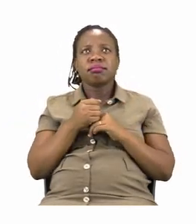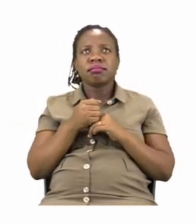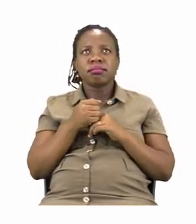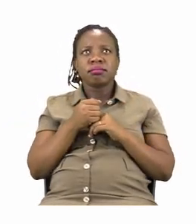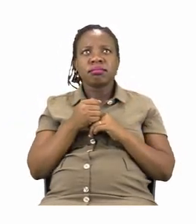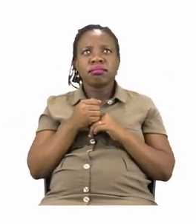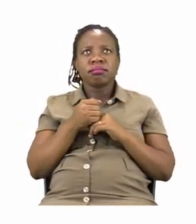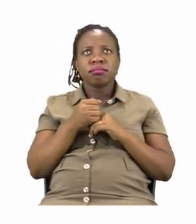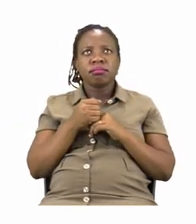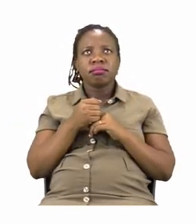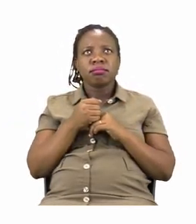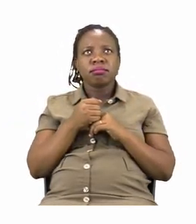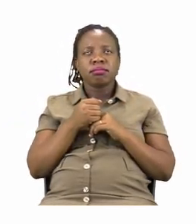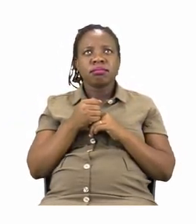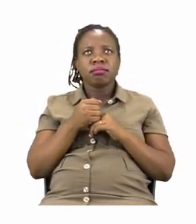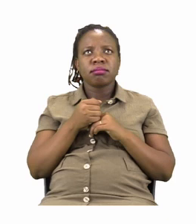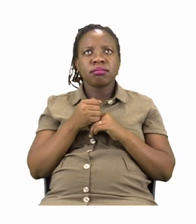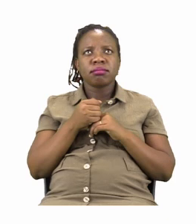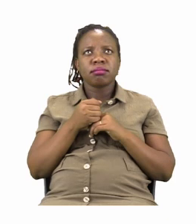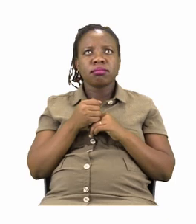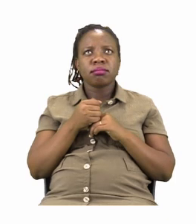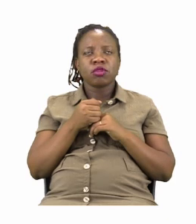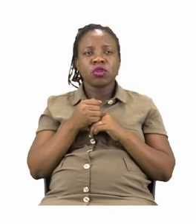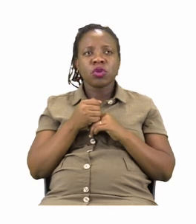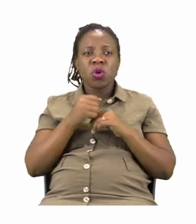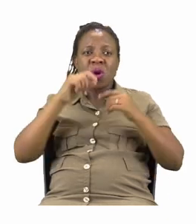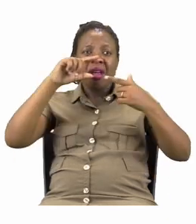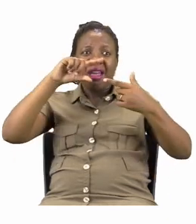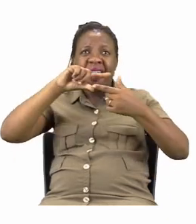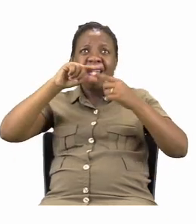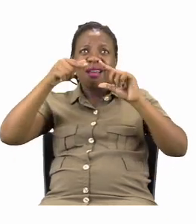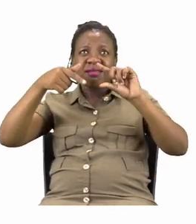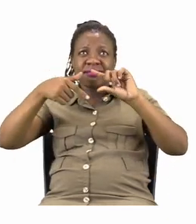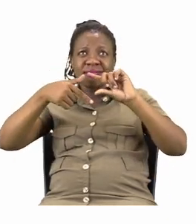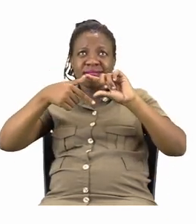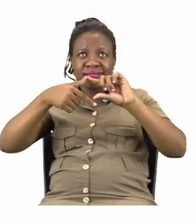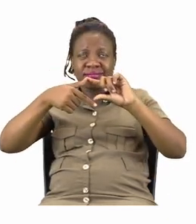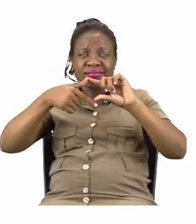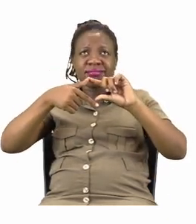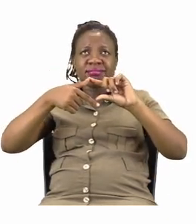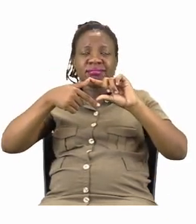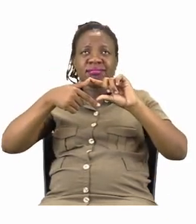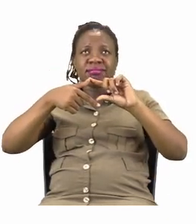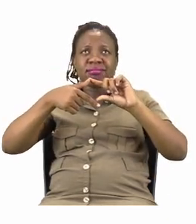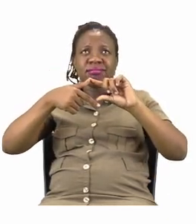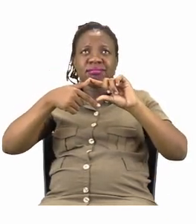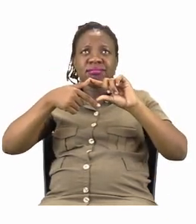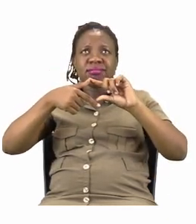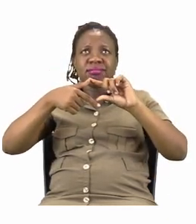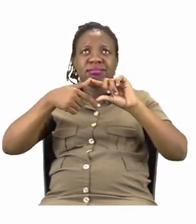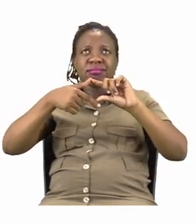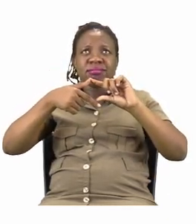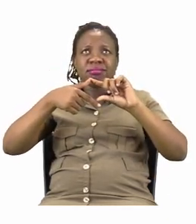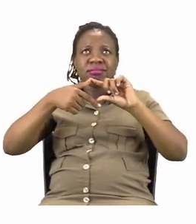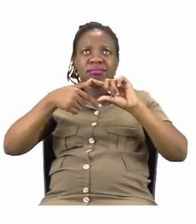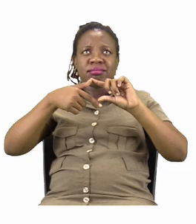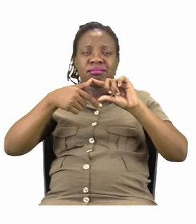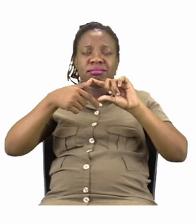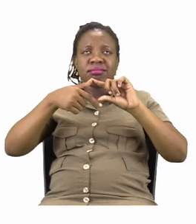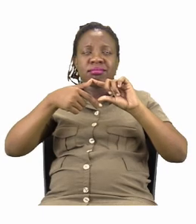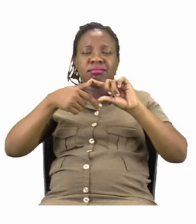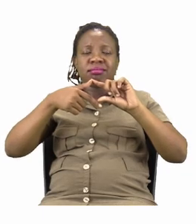will see you have a shape almost like the one on the board where you have